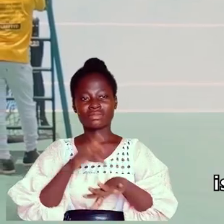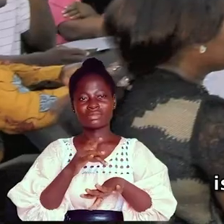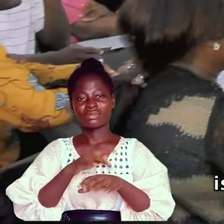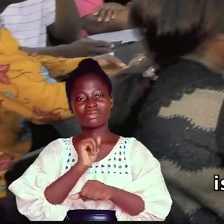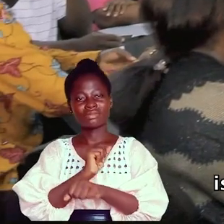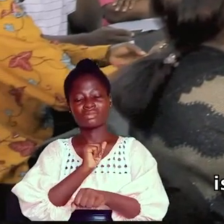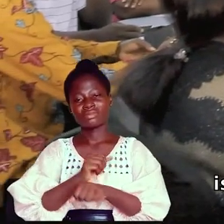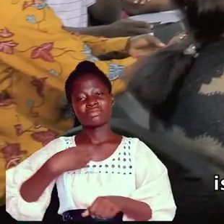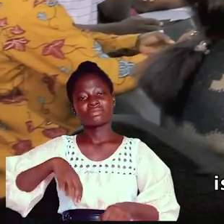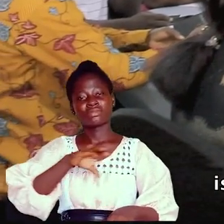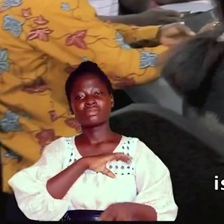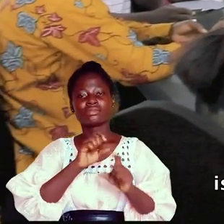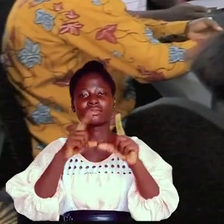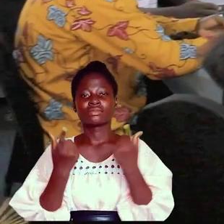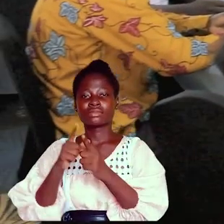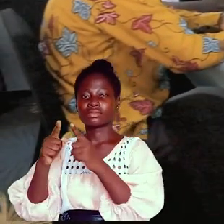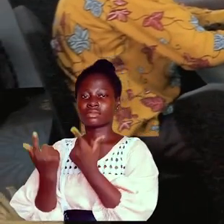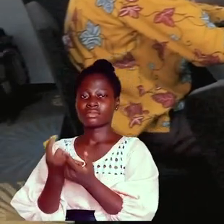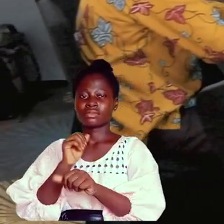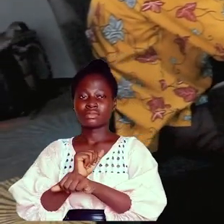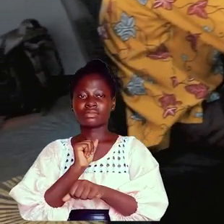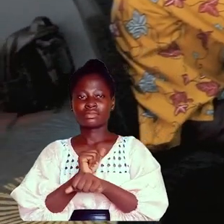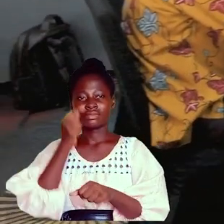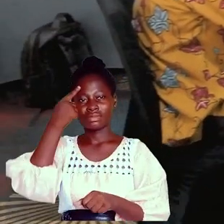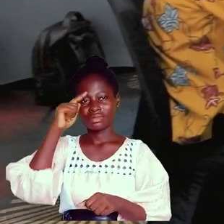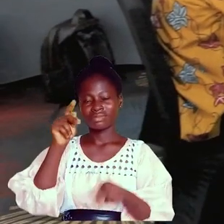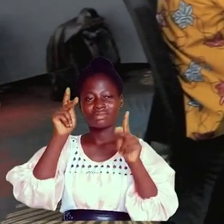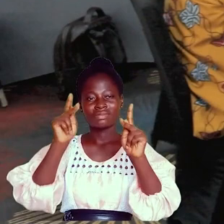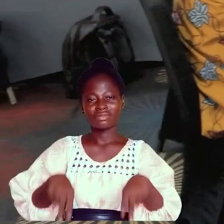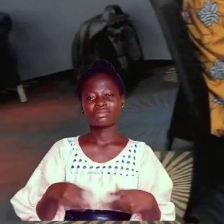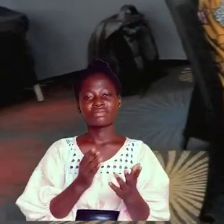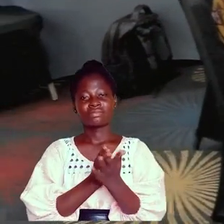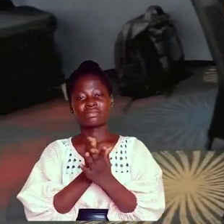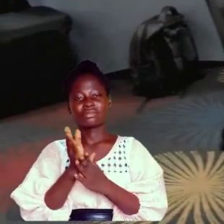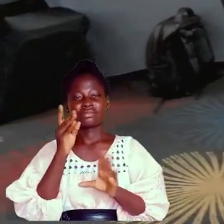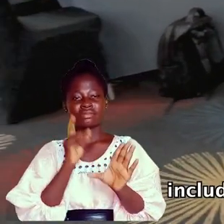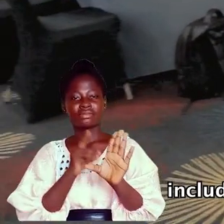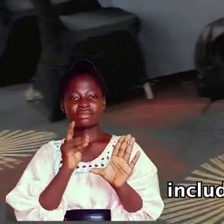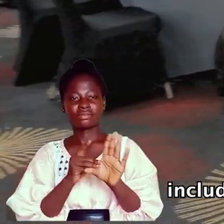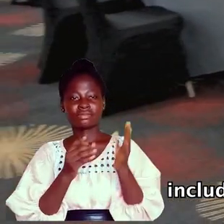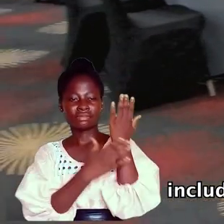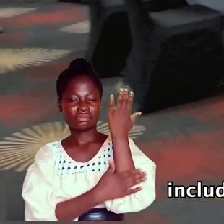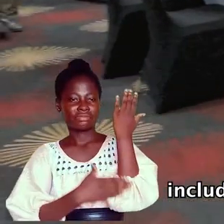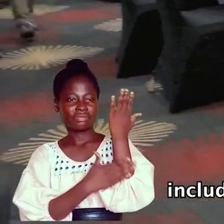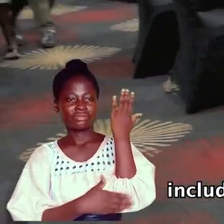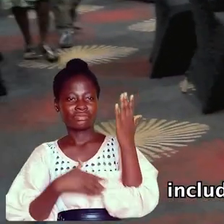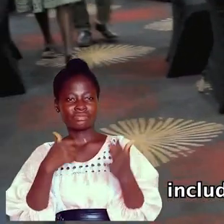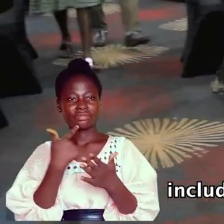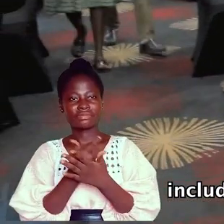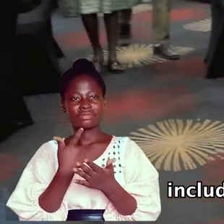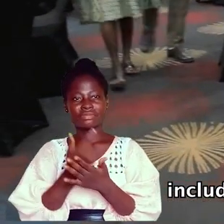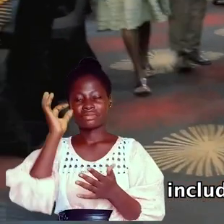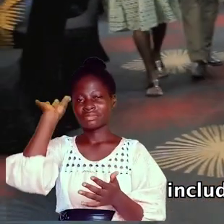work of civil society organizations working for the rights of people with disabilities in the country, including the Ghana Federation